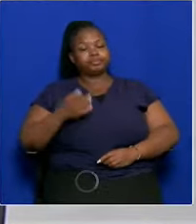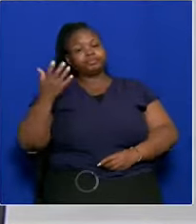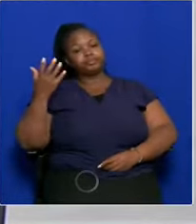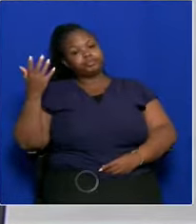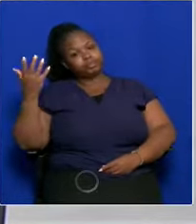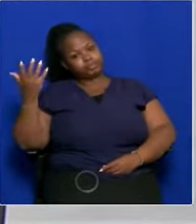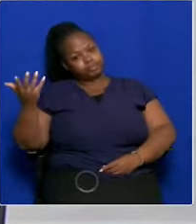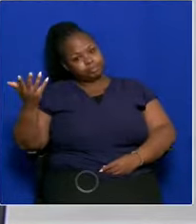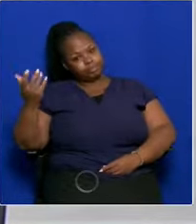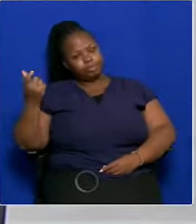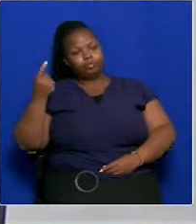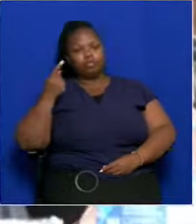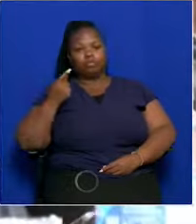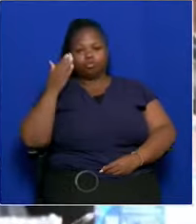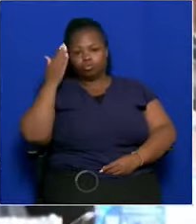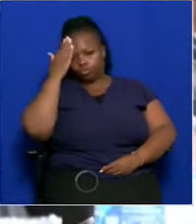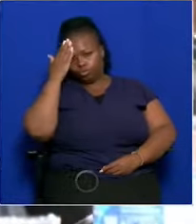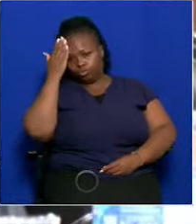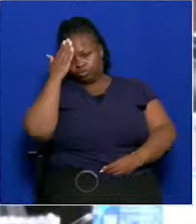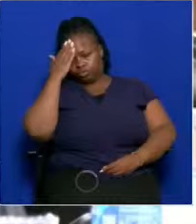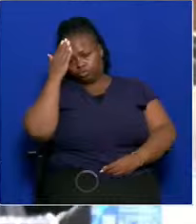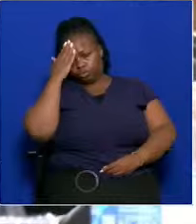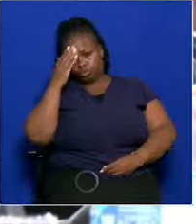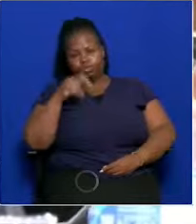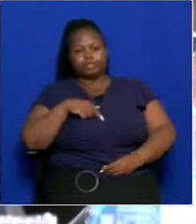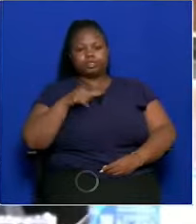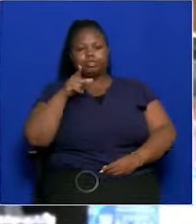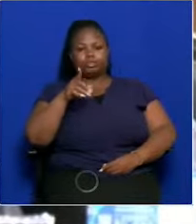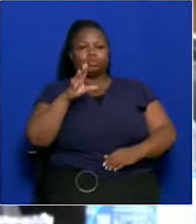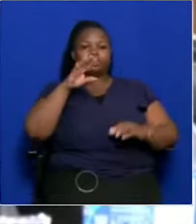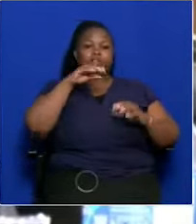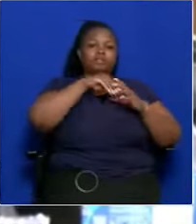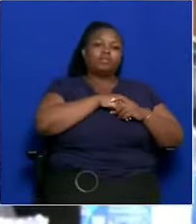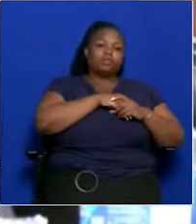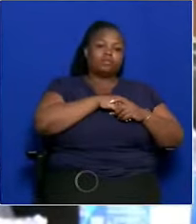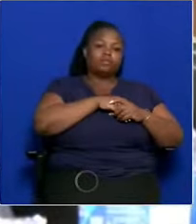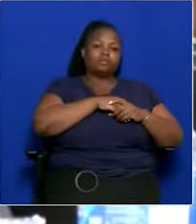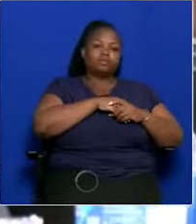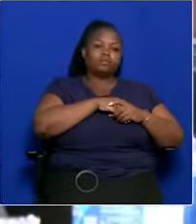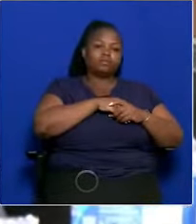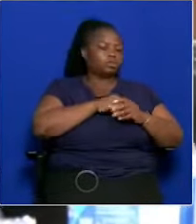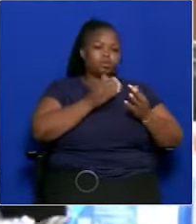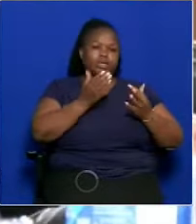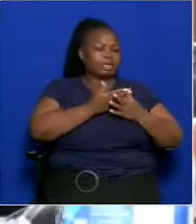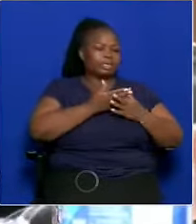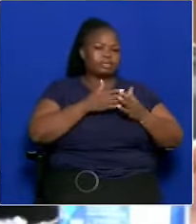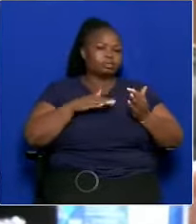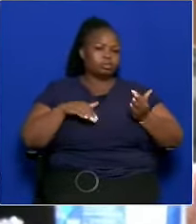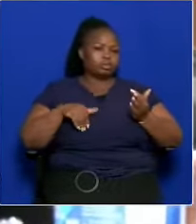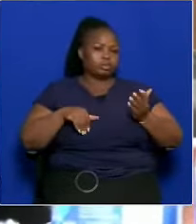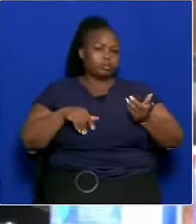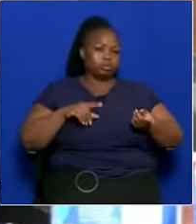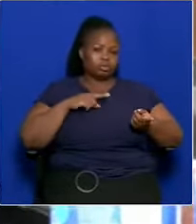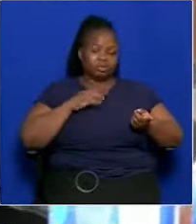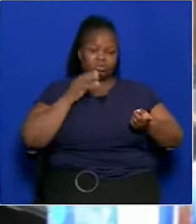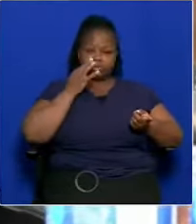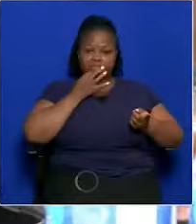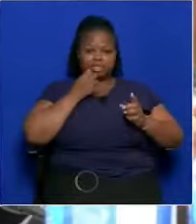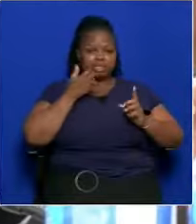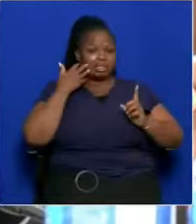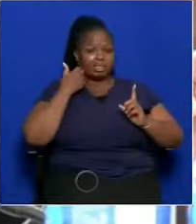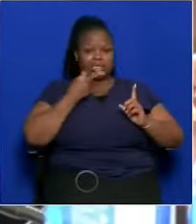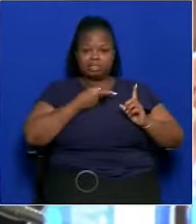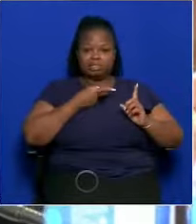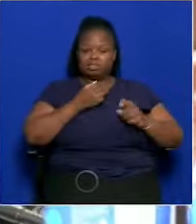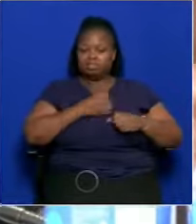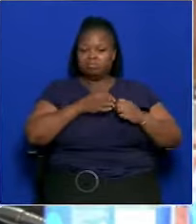you knew and had an involvement with, which is not a case, because you tell us that Mr. Matlala in the end never went to a police